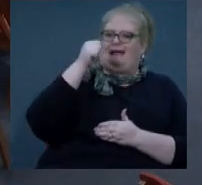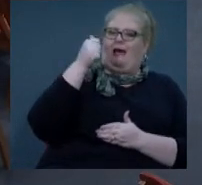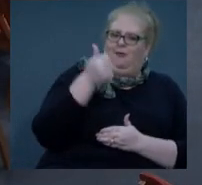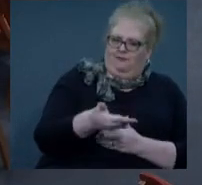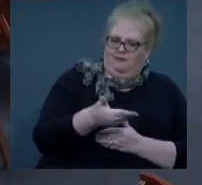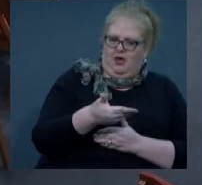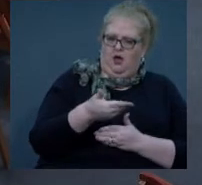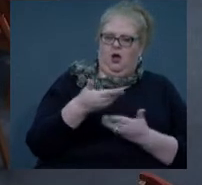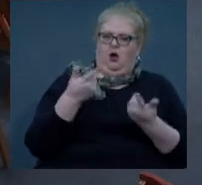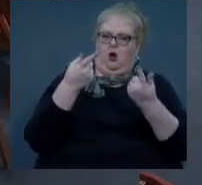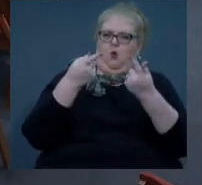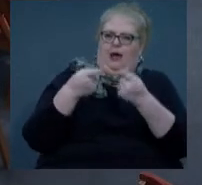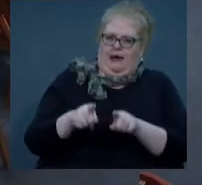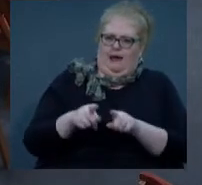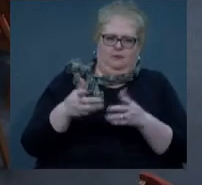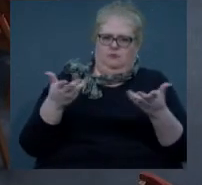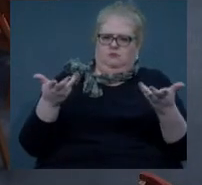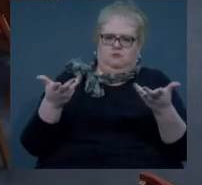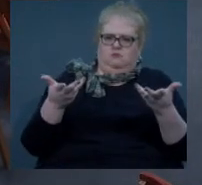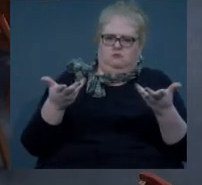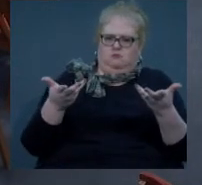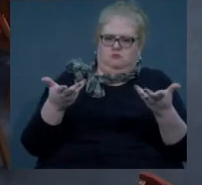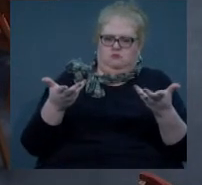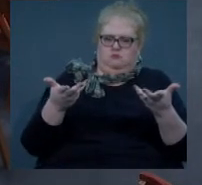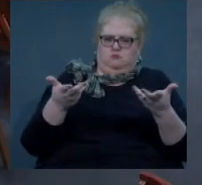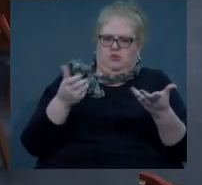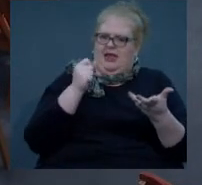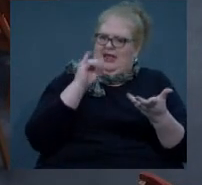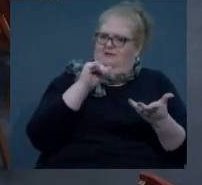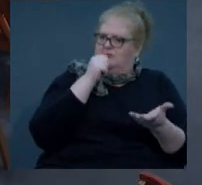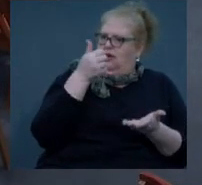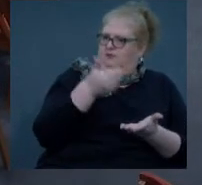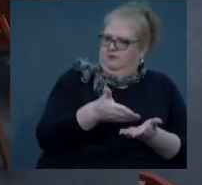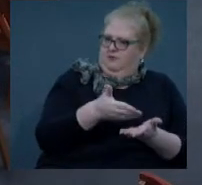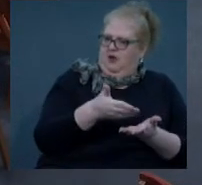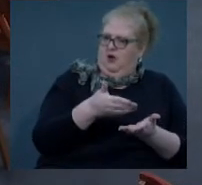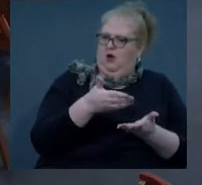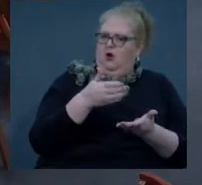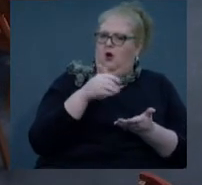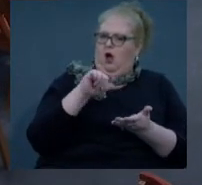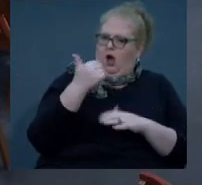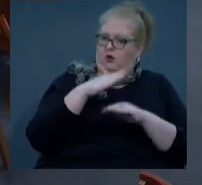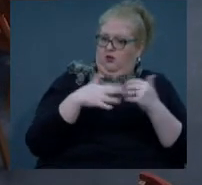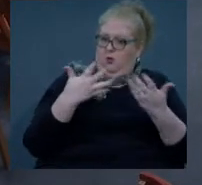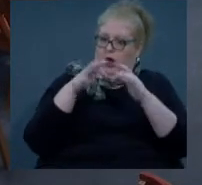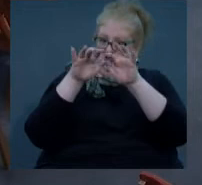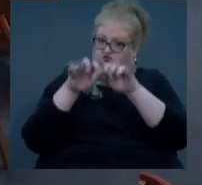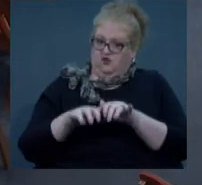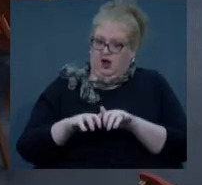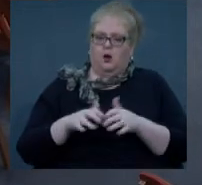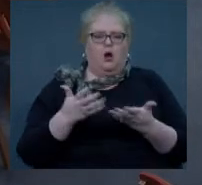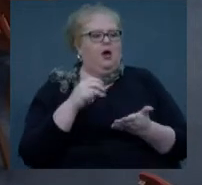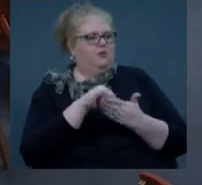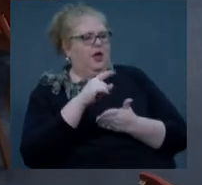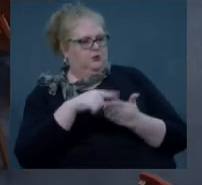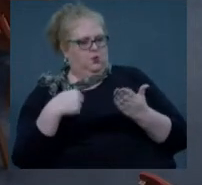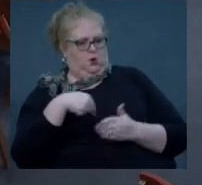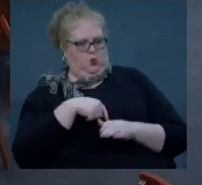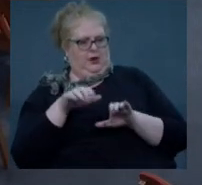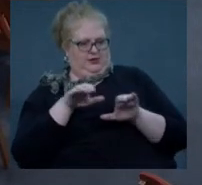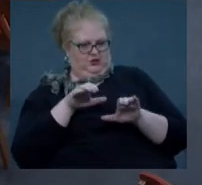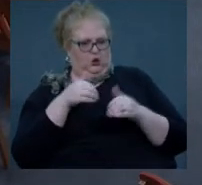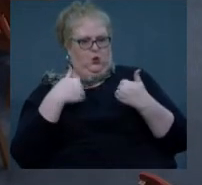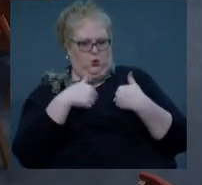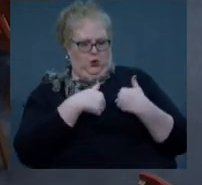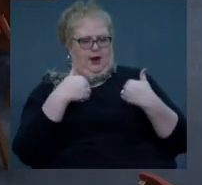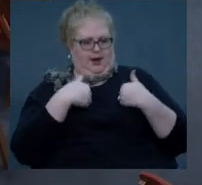meeting except to say what's already in the write-up. Well, that's what we do. We take minutes of the write-up that